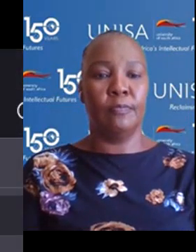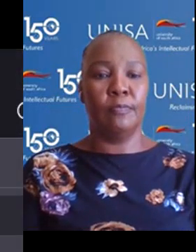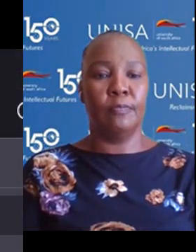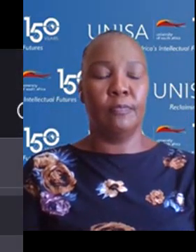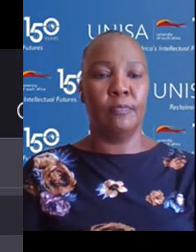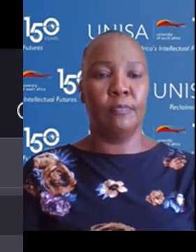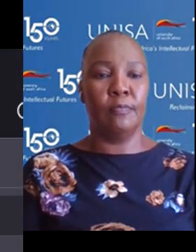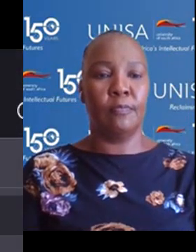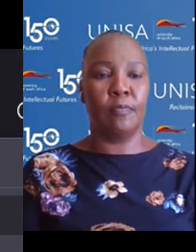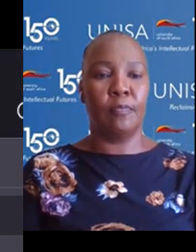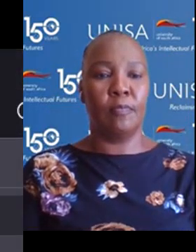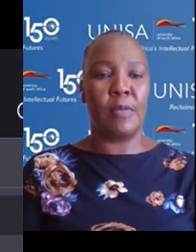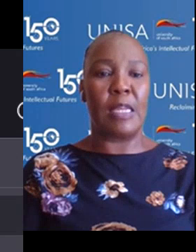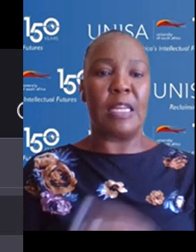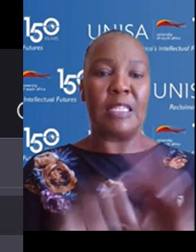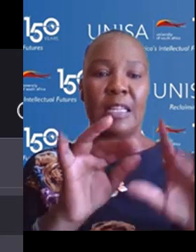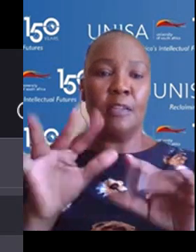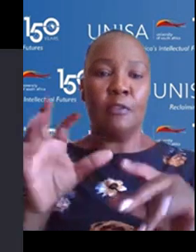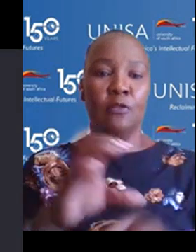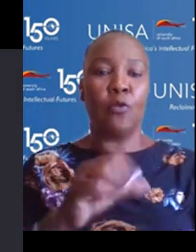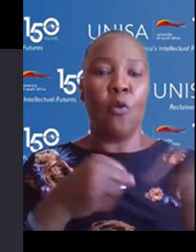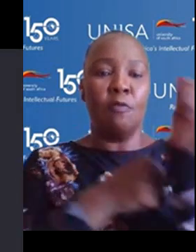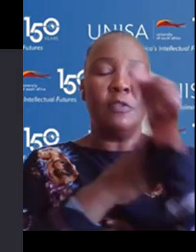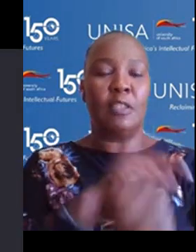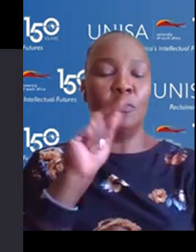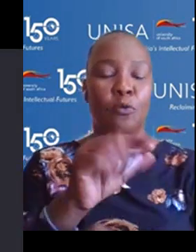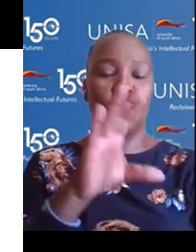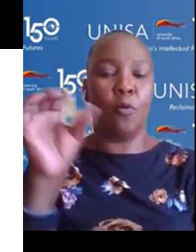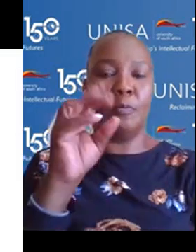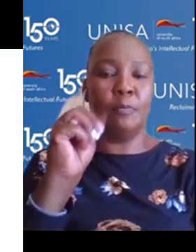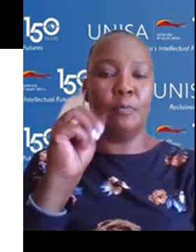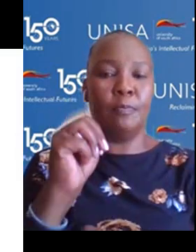So you can just type in at the top office.com.